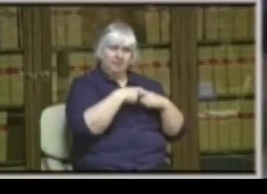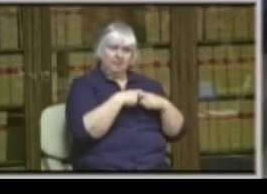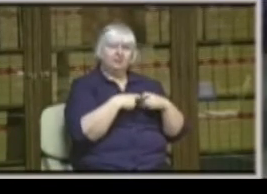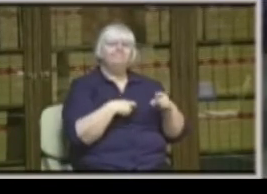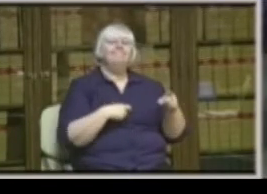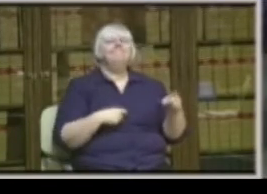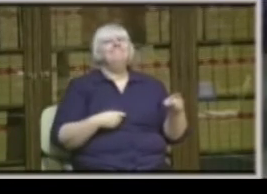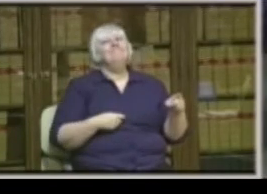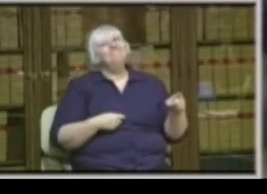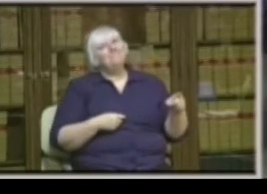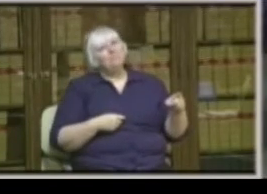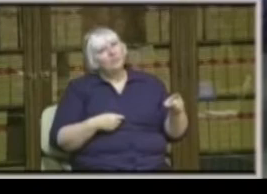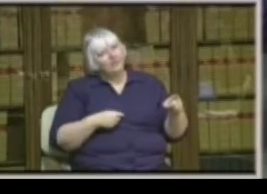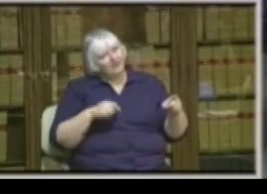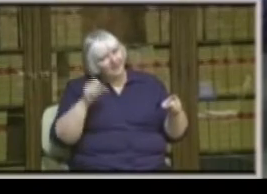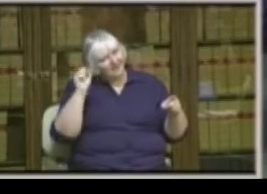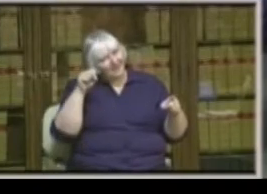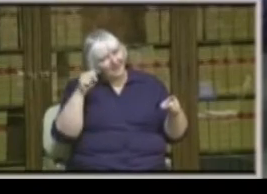Yeah, we have, I'm